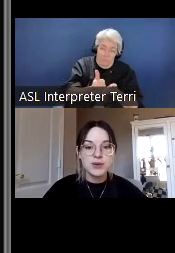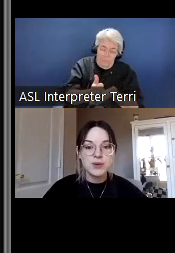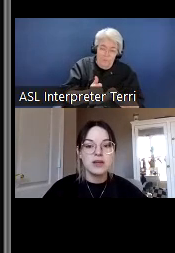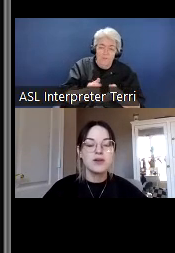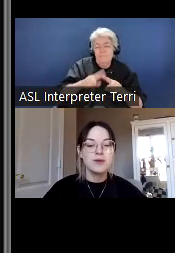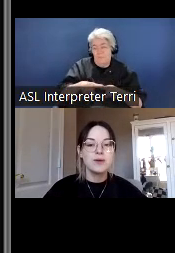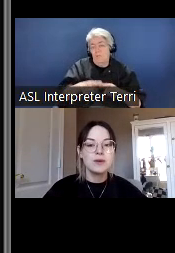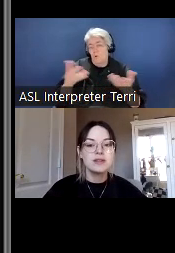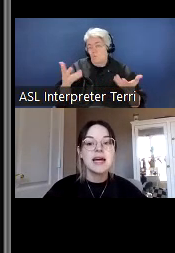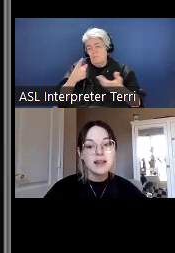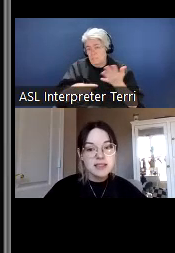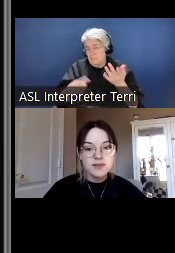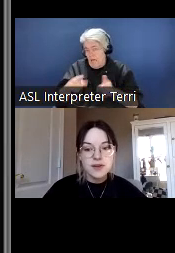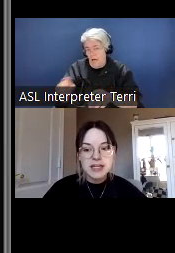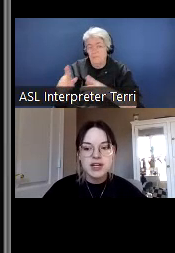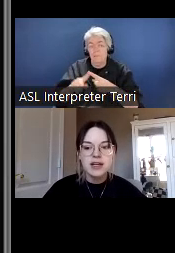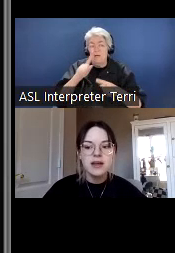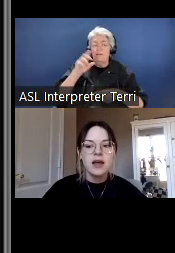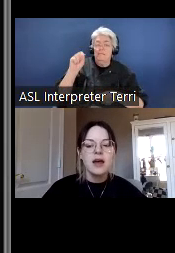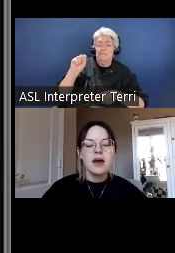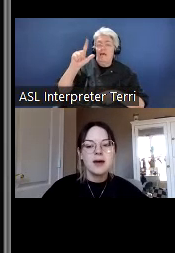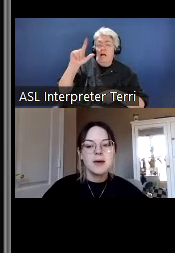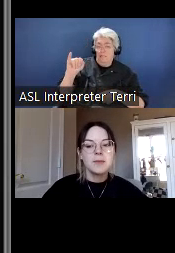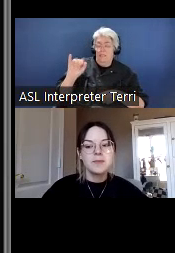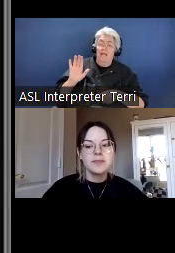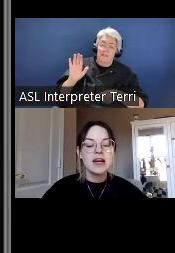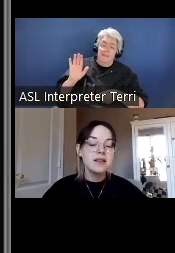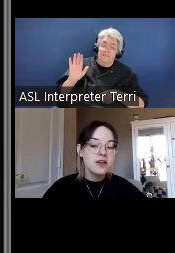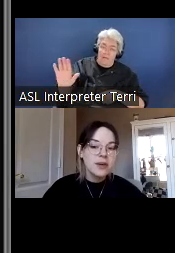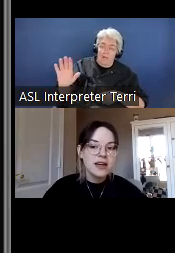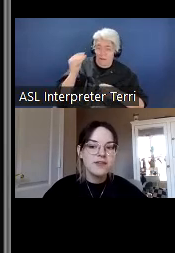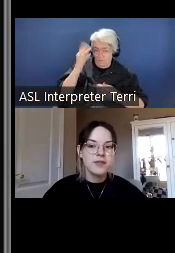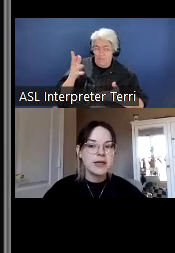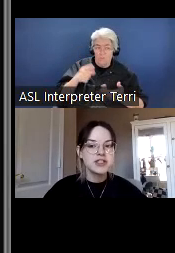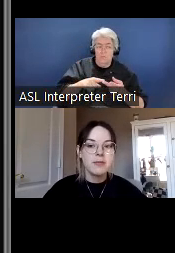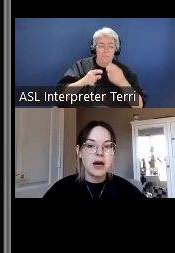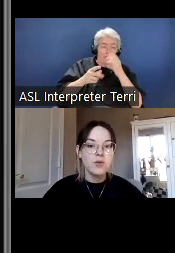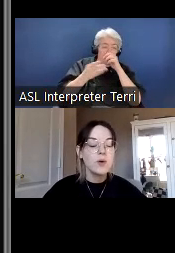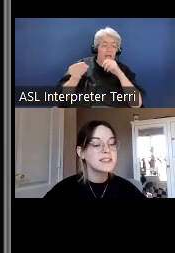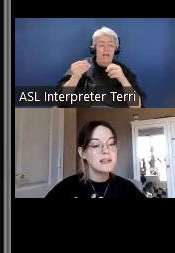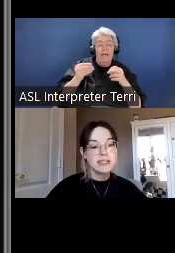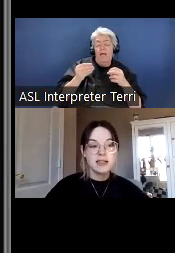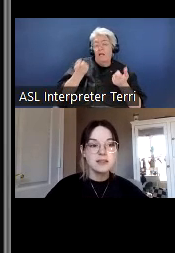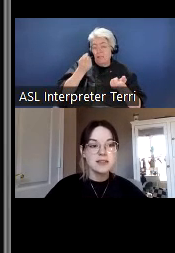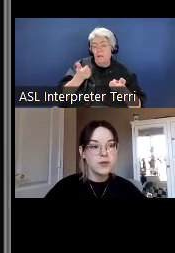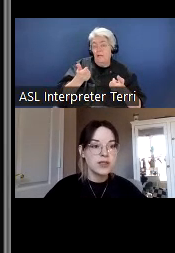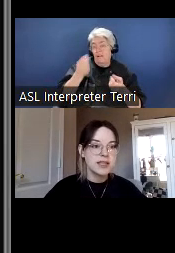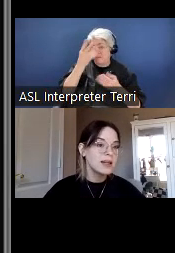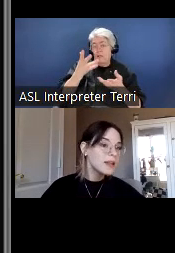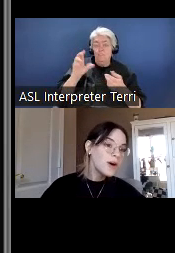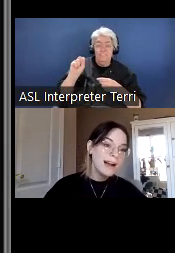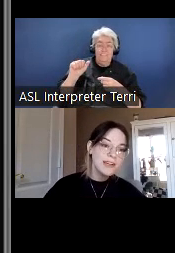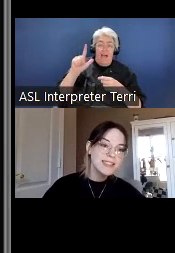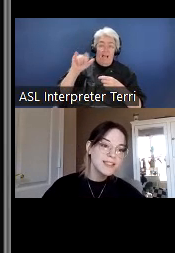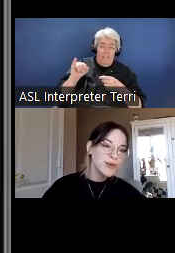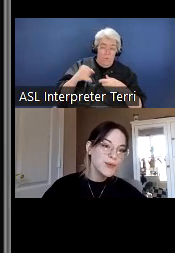want to include Sally's information and a little bit of information about what Sally does and what